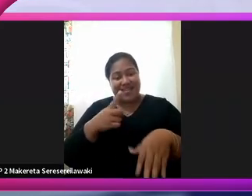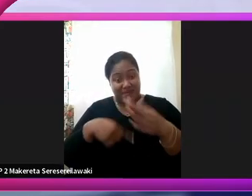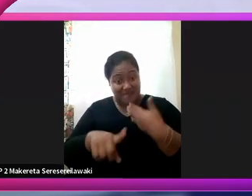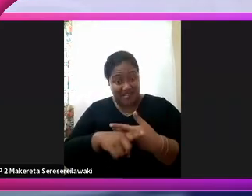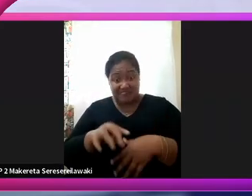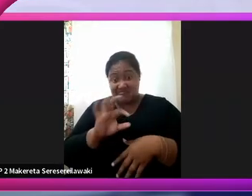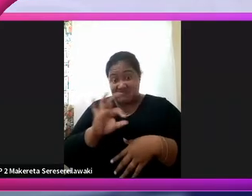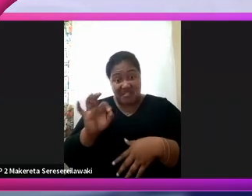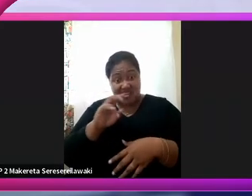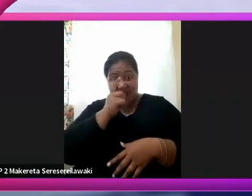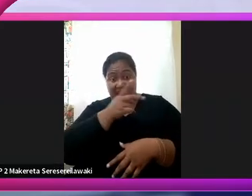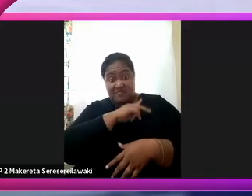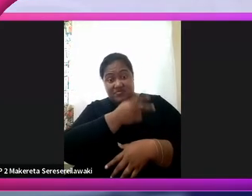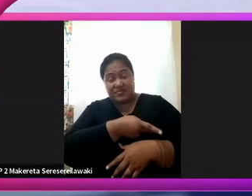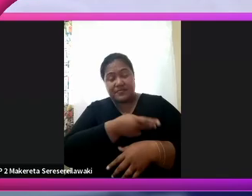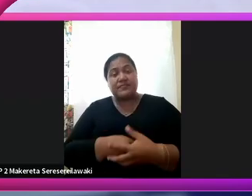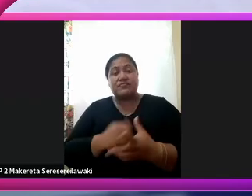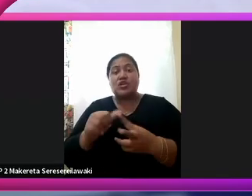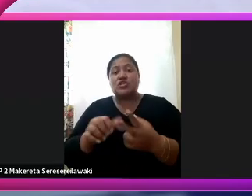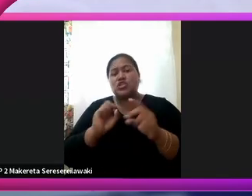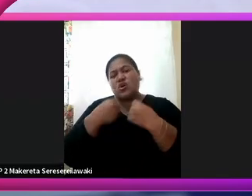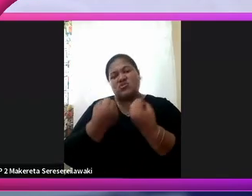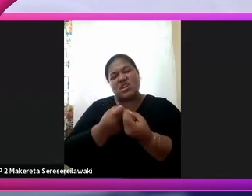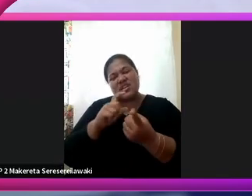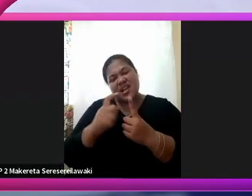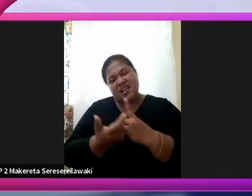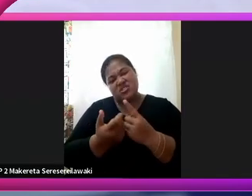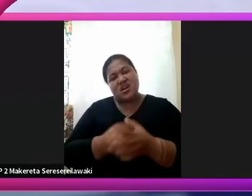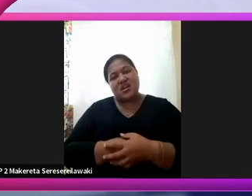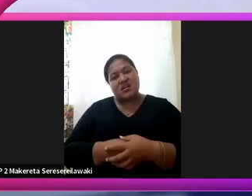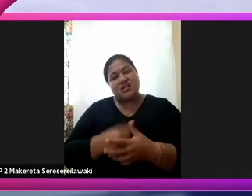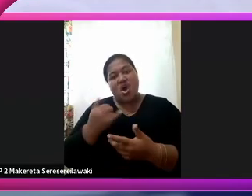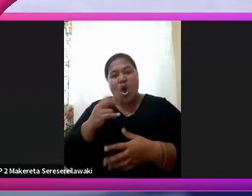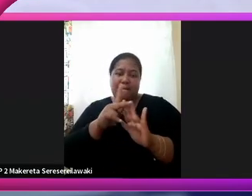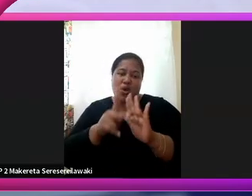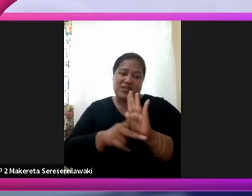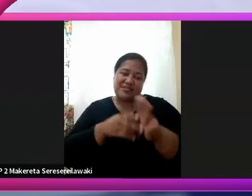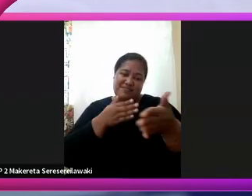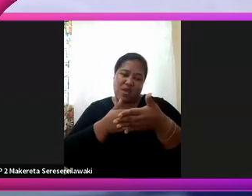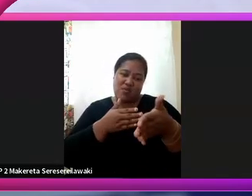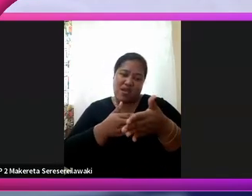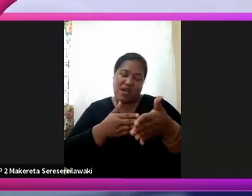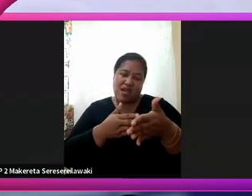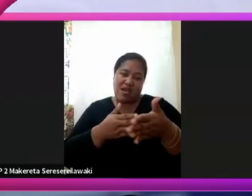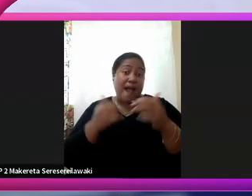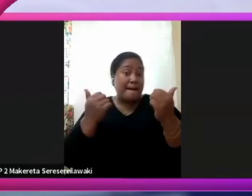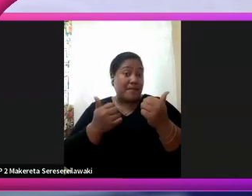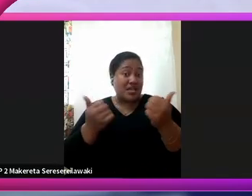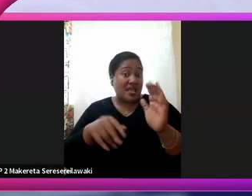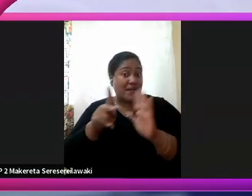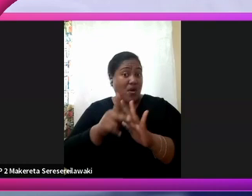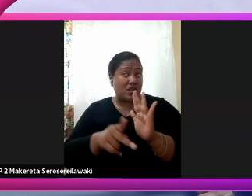well. Also, the social and culture, or maybe policy barrier. A lot of policy that I mentioned is focused